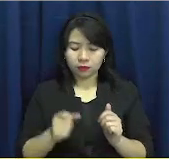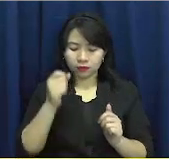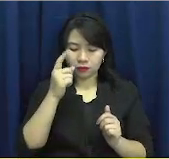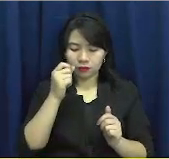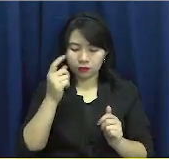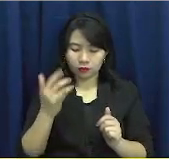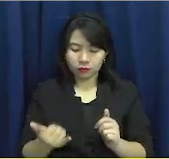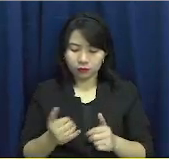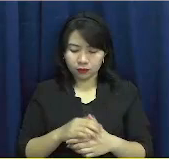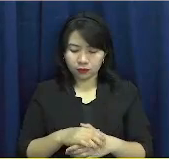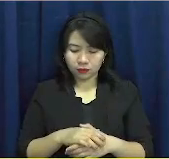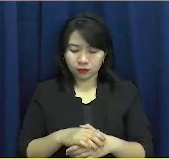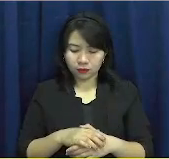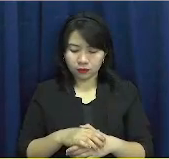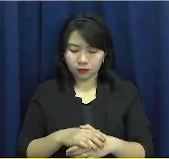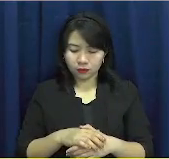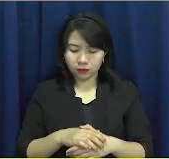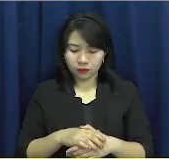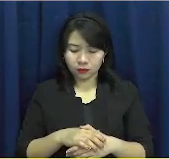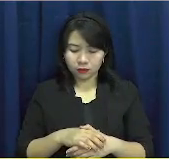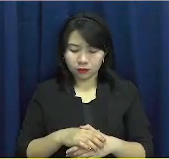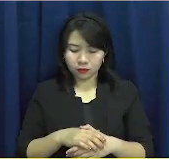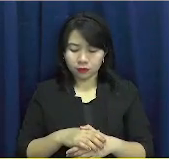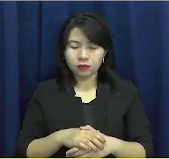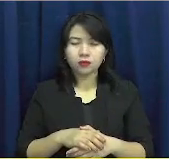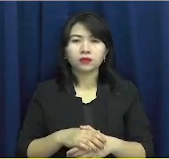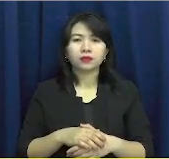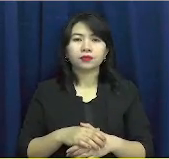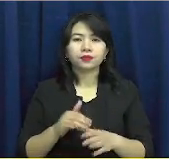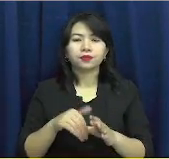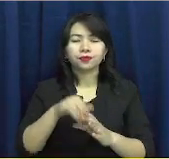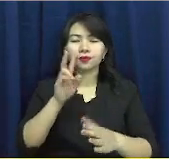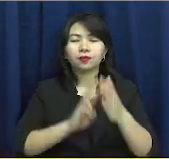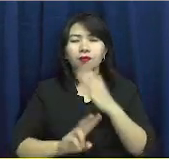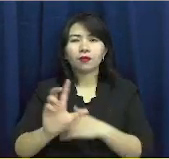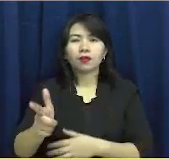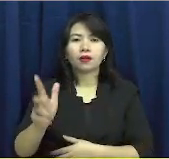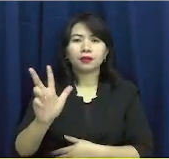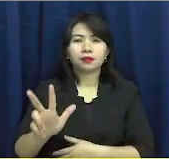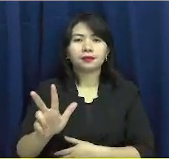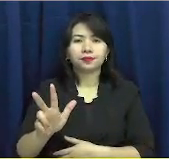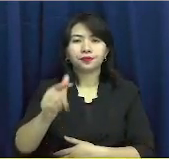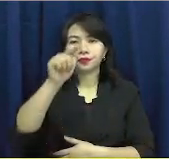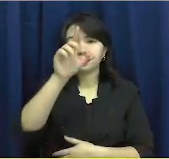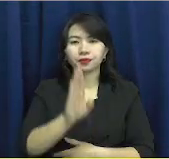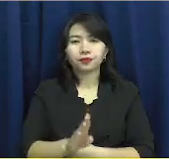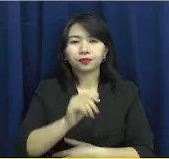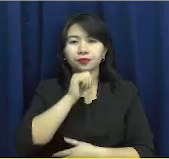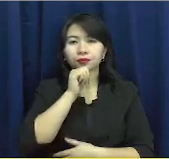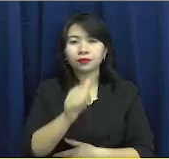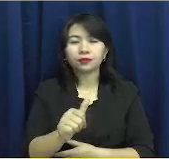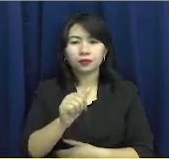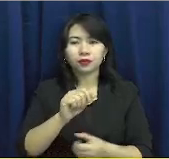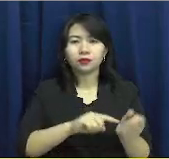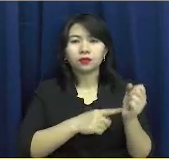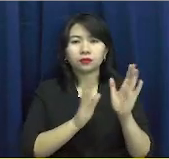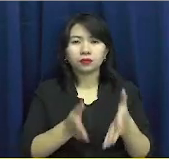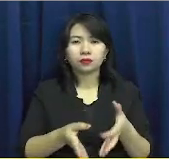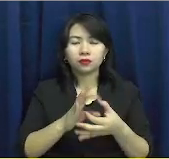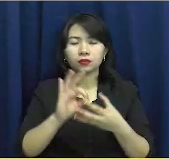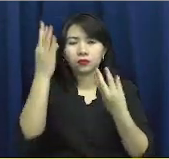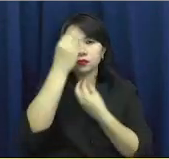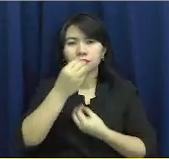sa verse number 20, punta muna sa verse 33. For God is not the author of confusion but of peace as in all